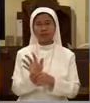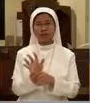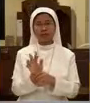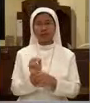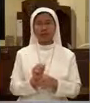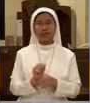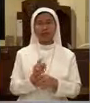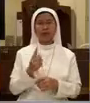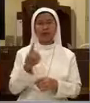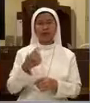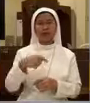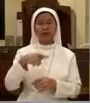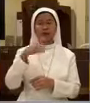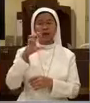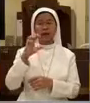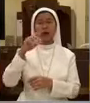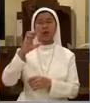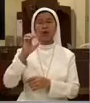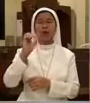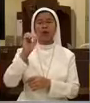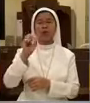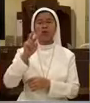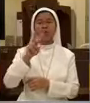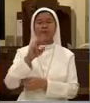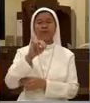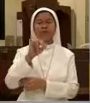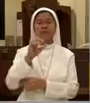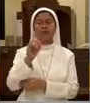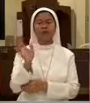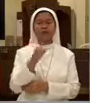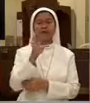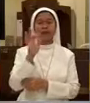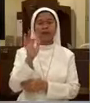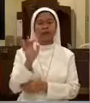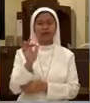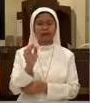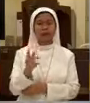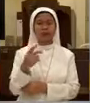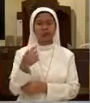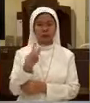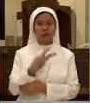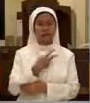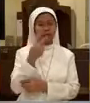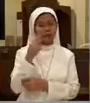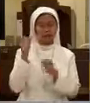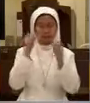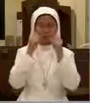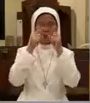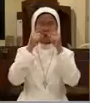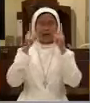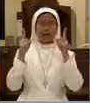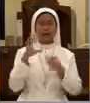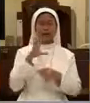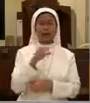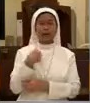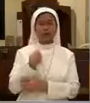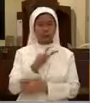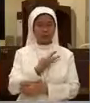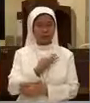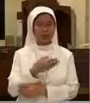The pandemic, no, the COVID-19 pandemic has caught us by surprise. And we